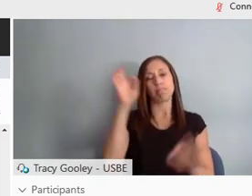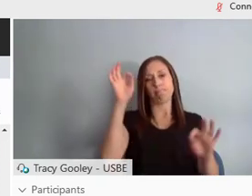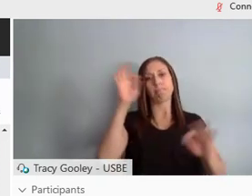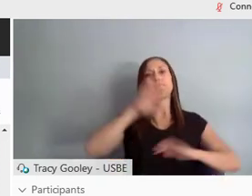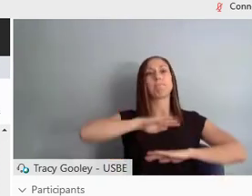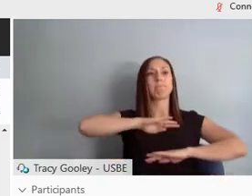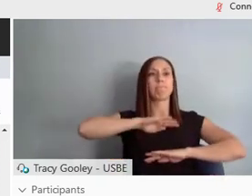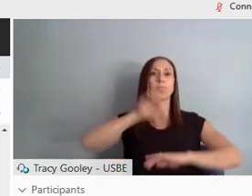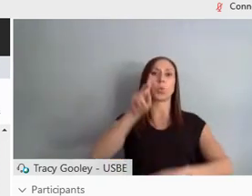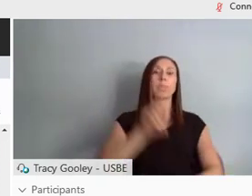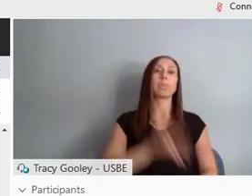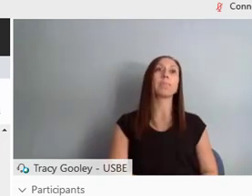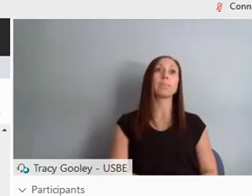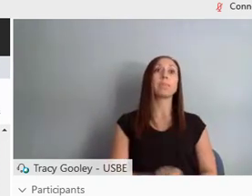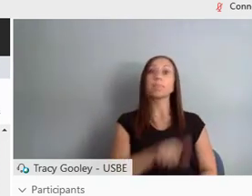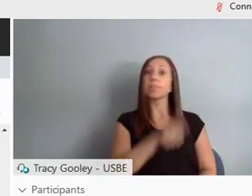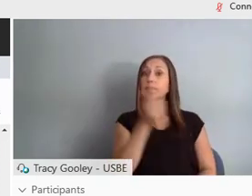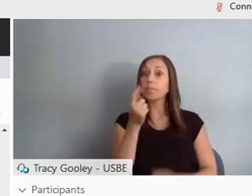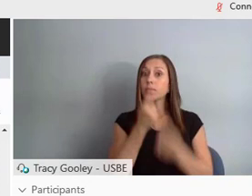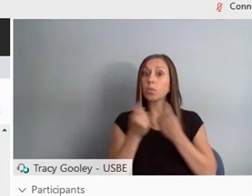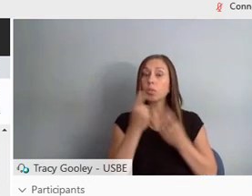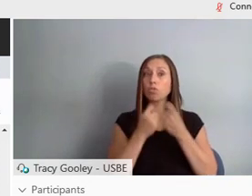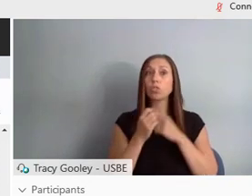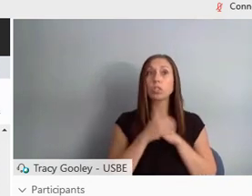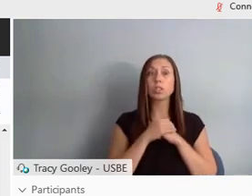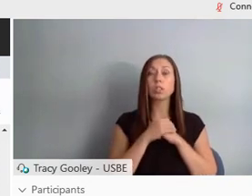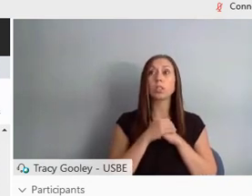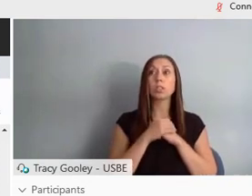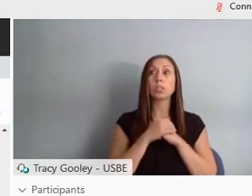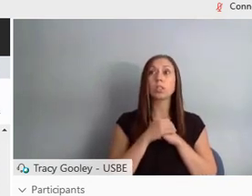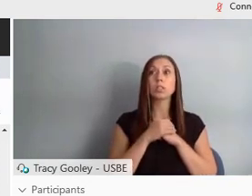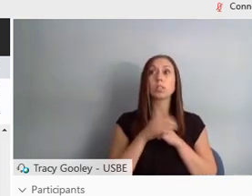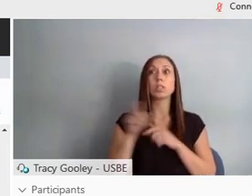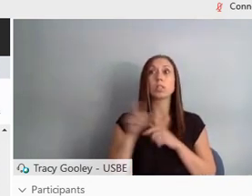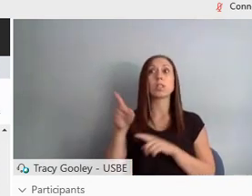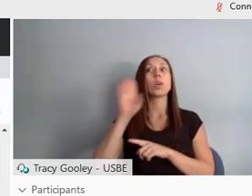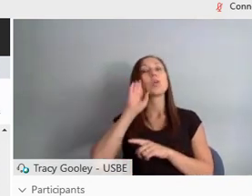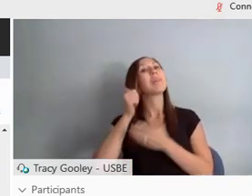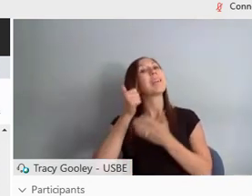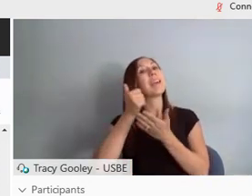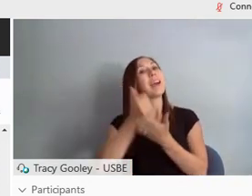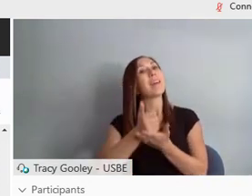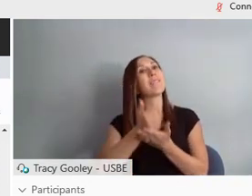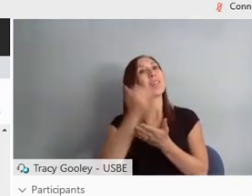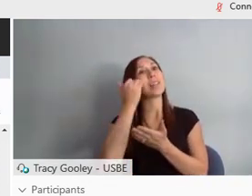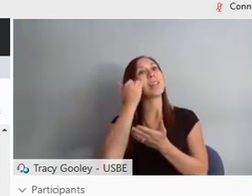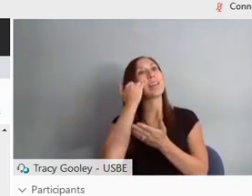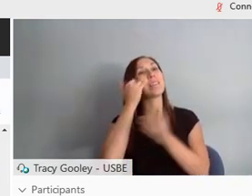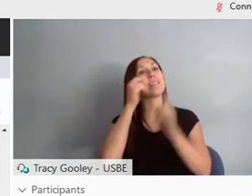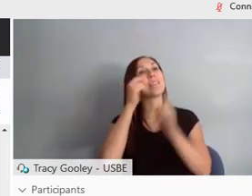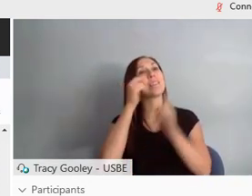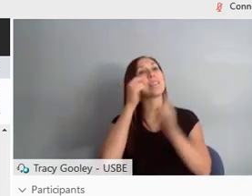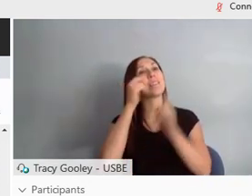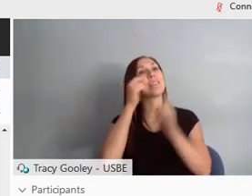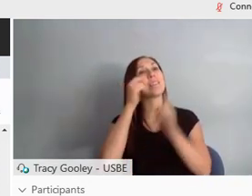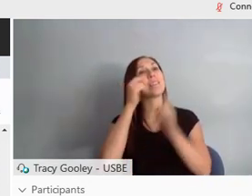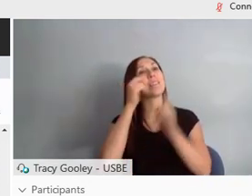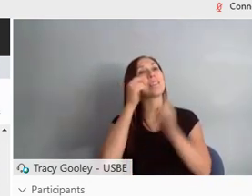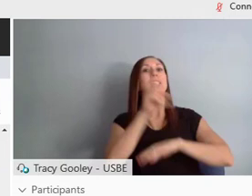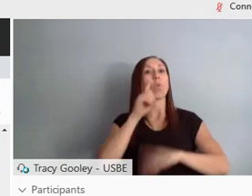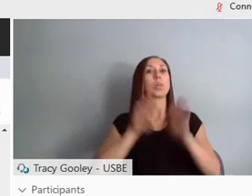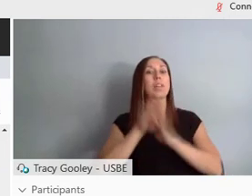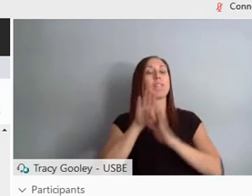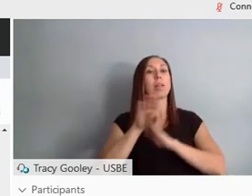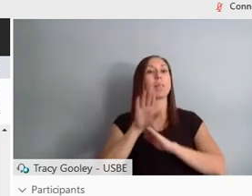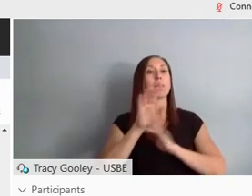Yes. Okay, perfect. Any other questions? Let me see if I can get. It would be helpful to have the screencast of the development site. Okay, perfect.